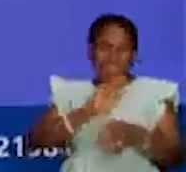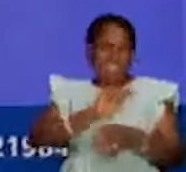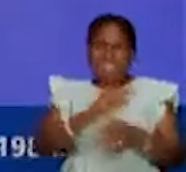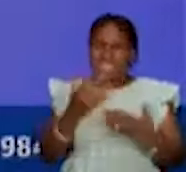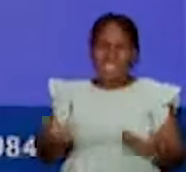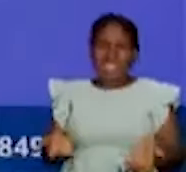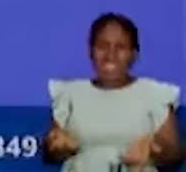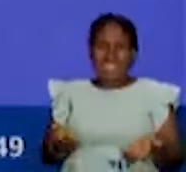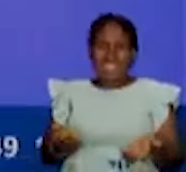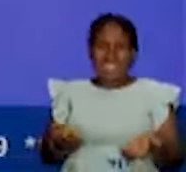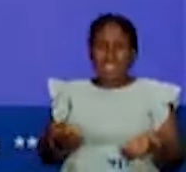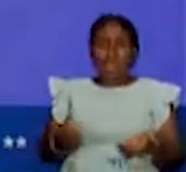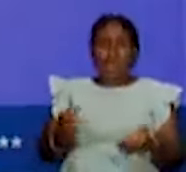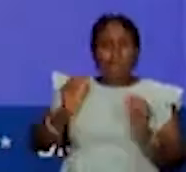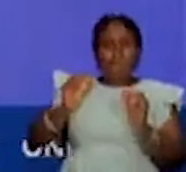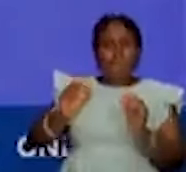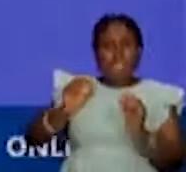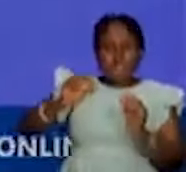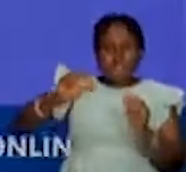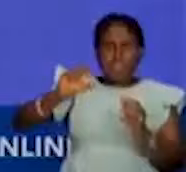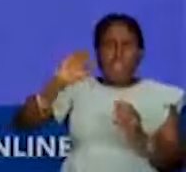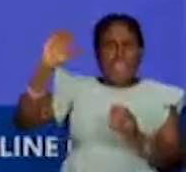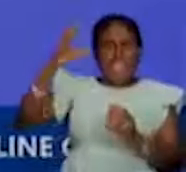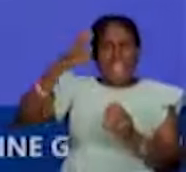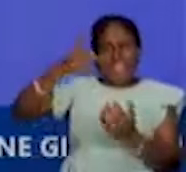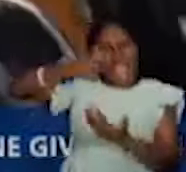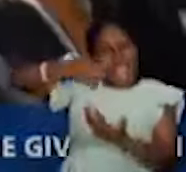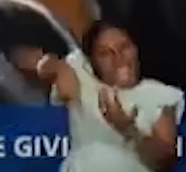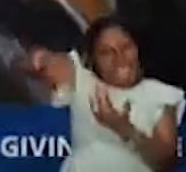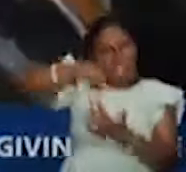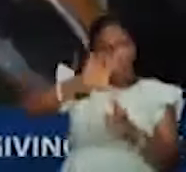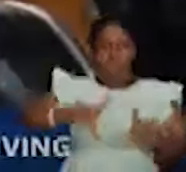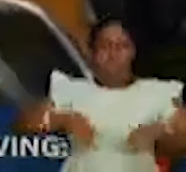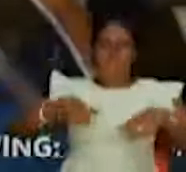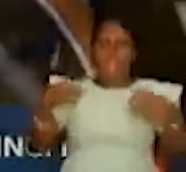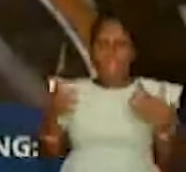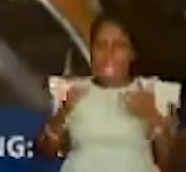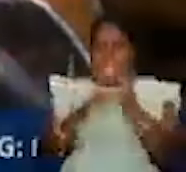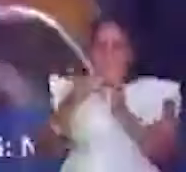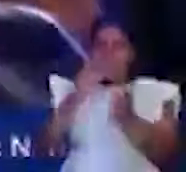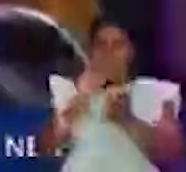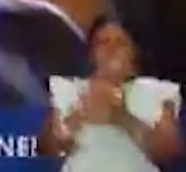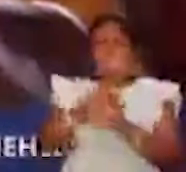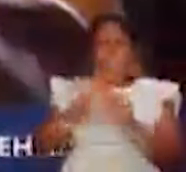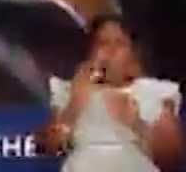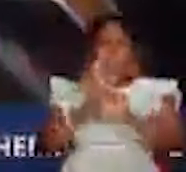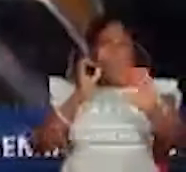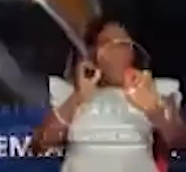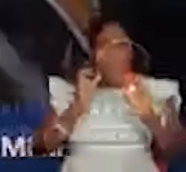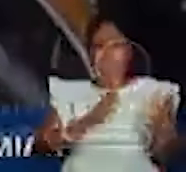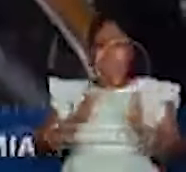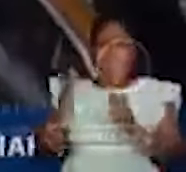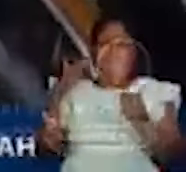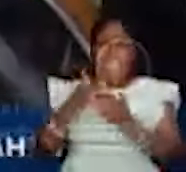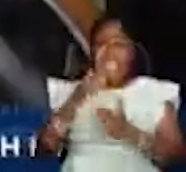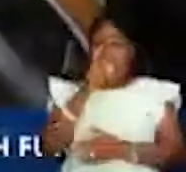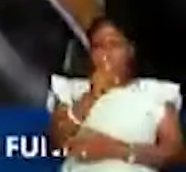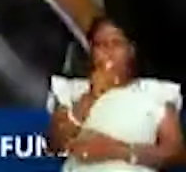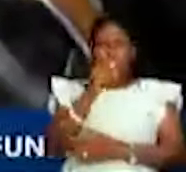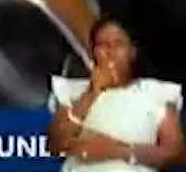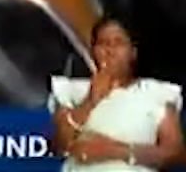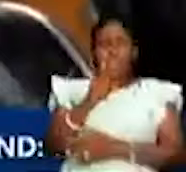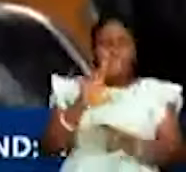by light so that it does not matter. He said, no weapon fashioned against you. Do you believe that? Or